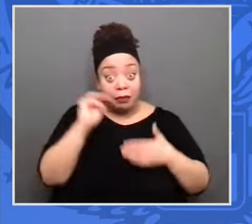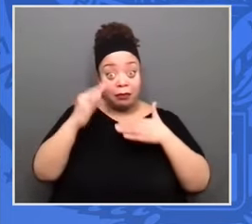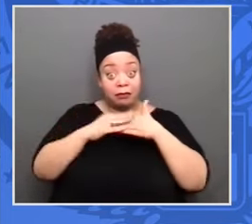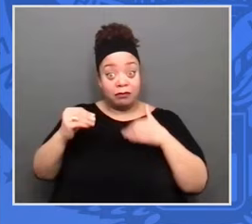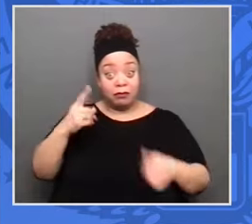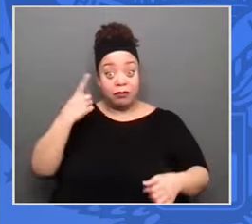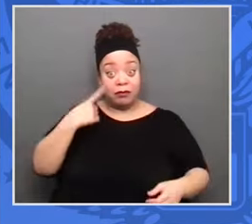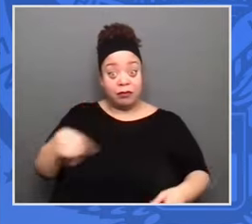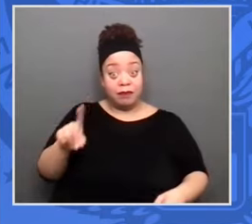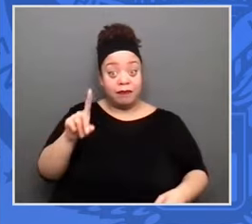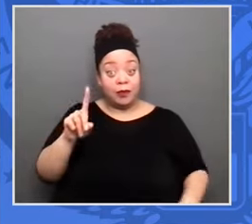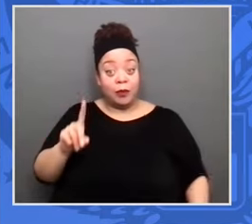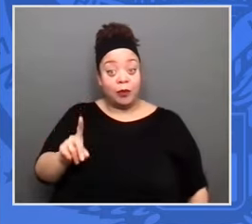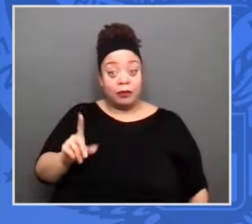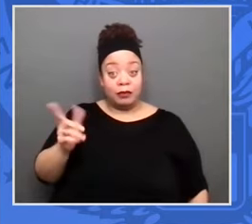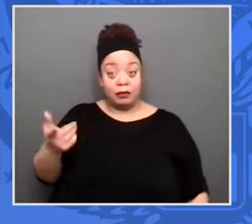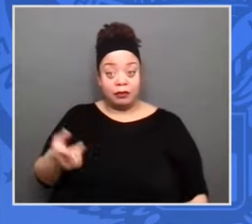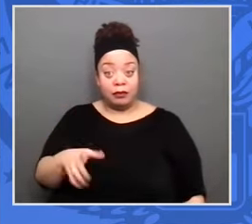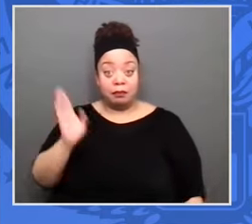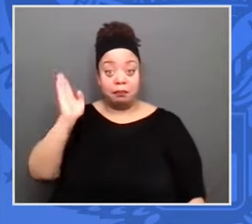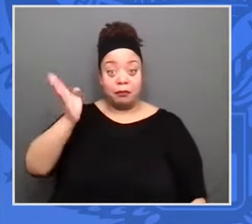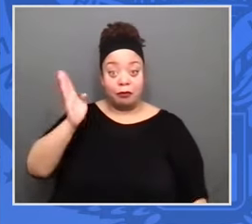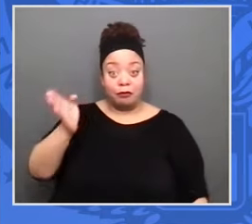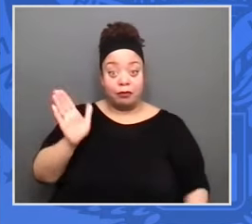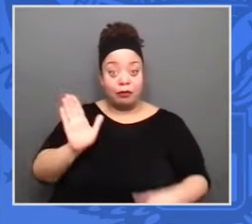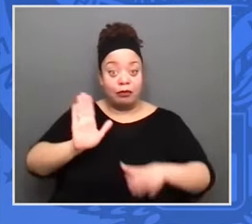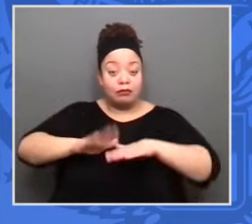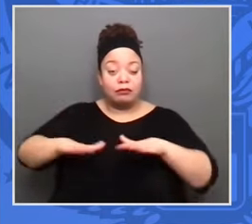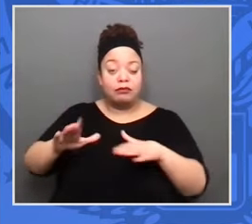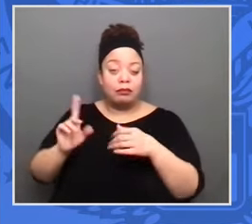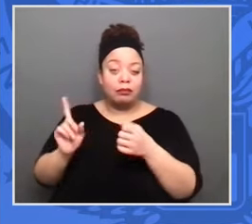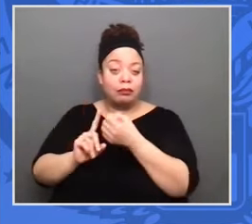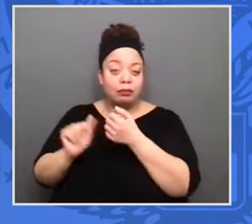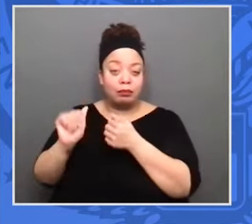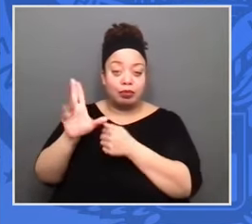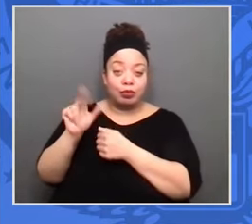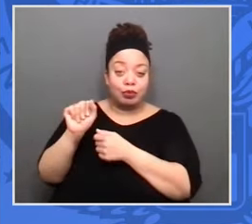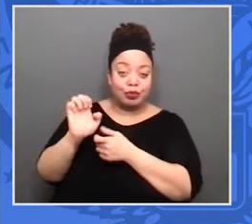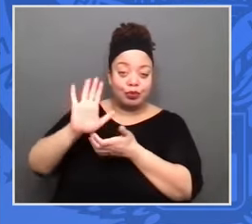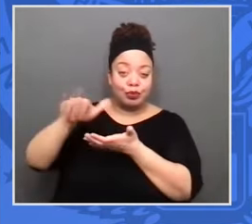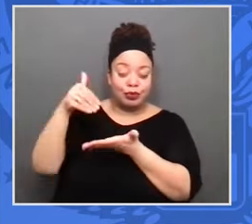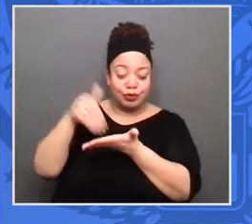of comfort. This is just something that I can do.